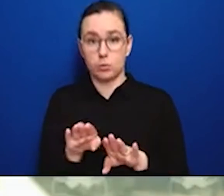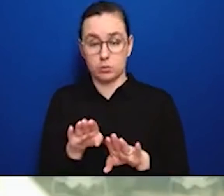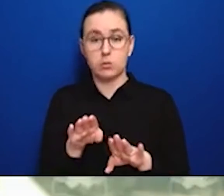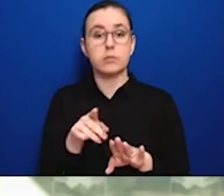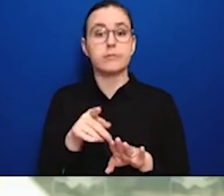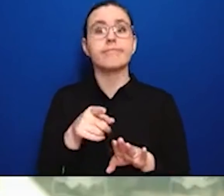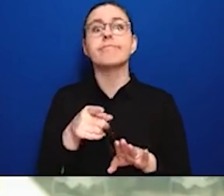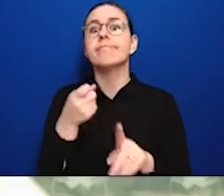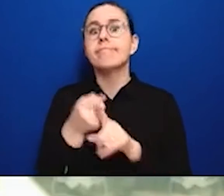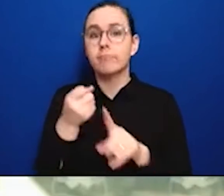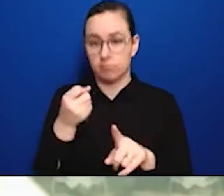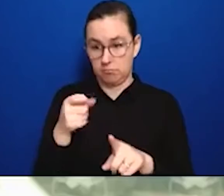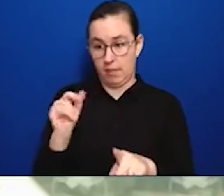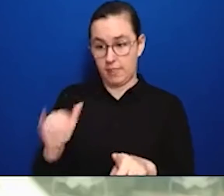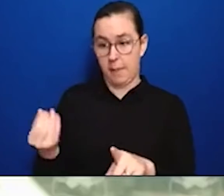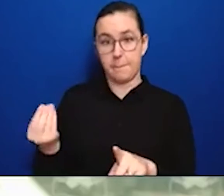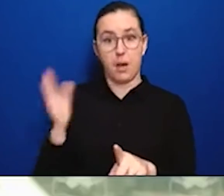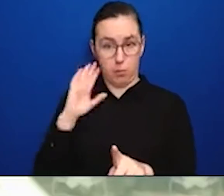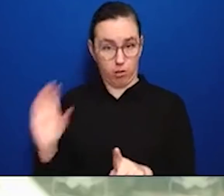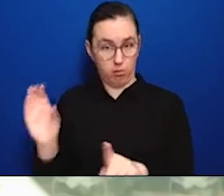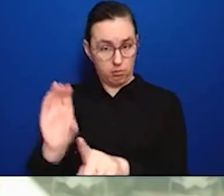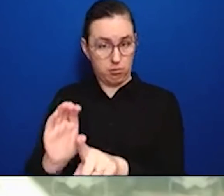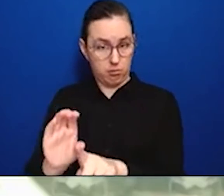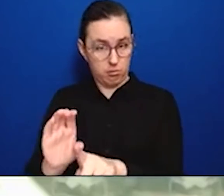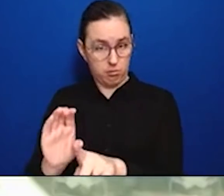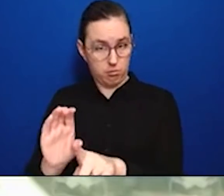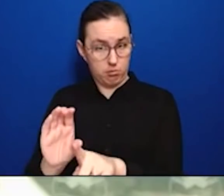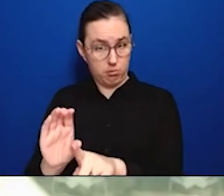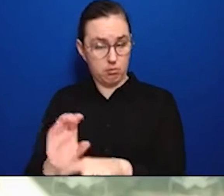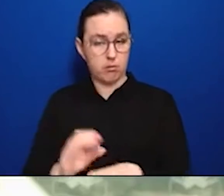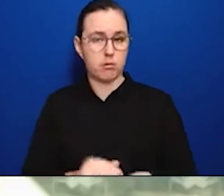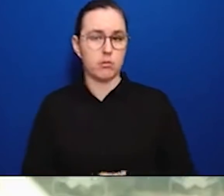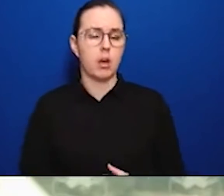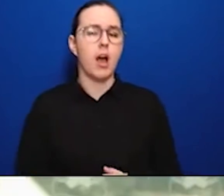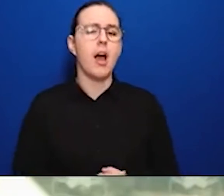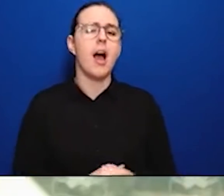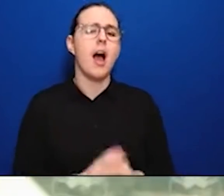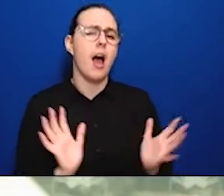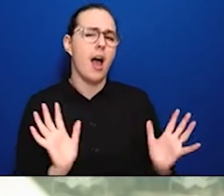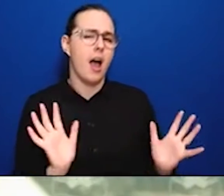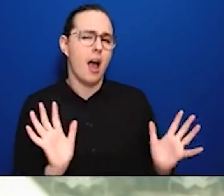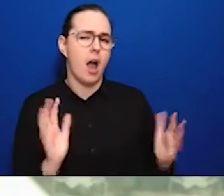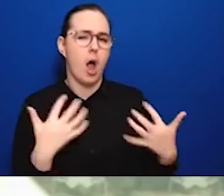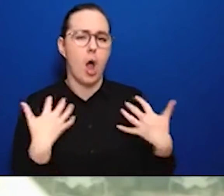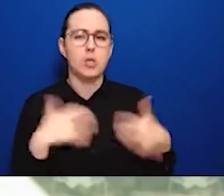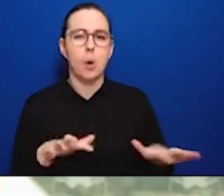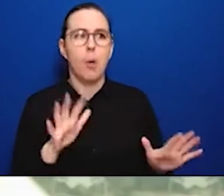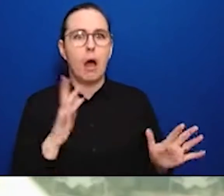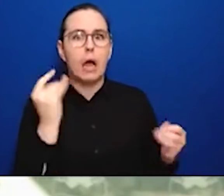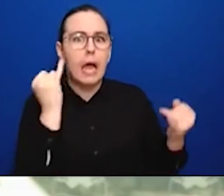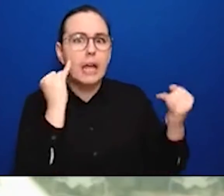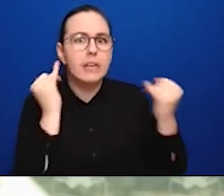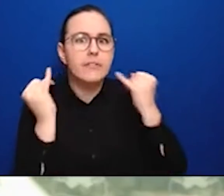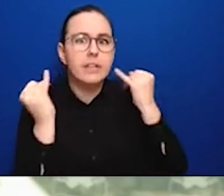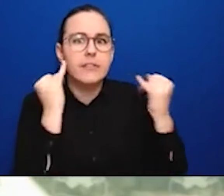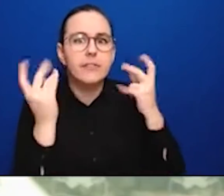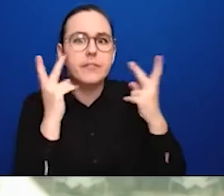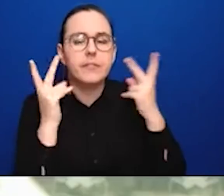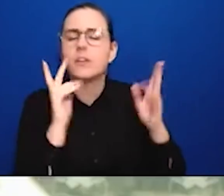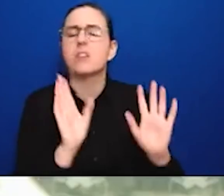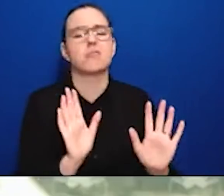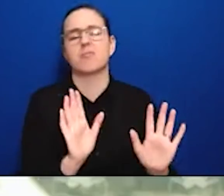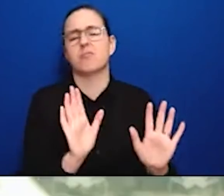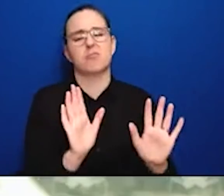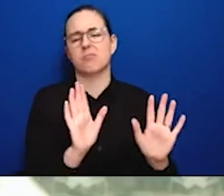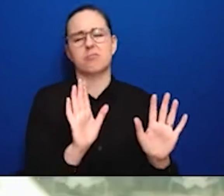I don't want to get into hypotheticals, and certainly my hope is that we don't have to see that. But we have structured the program in a